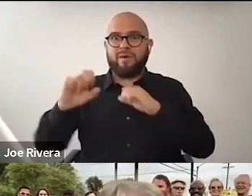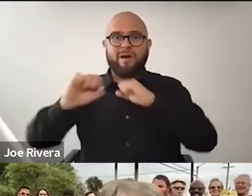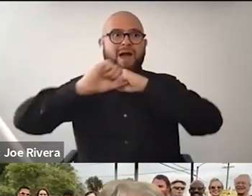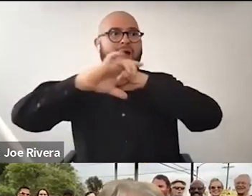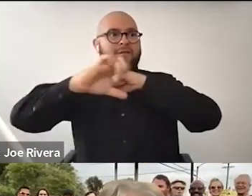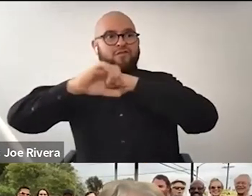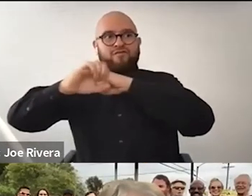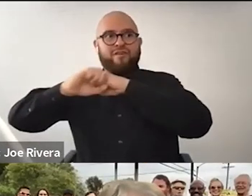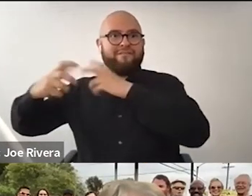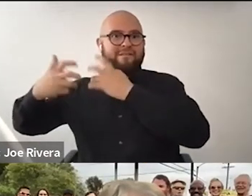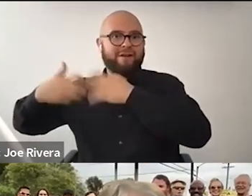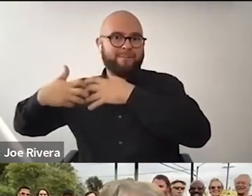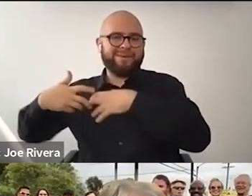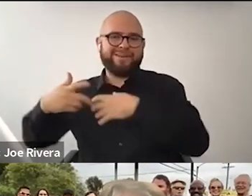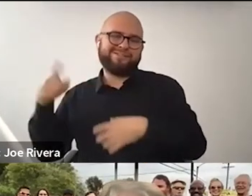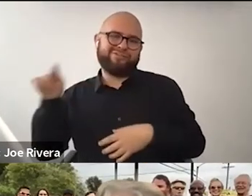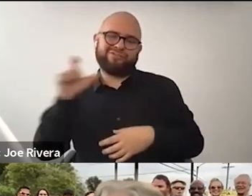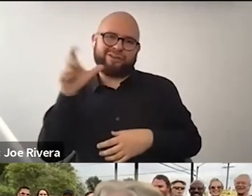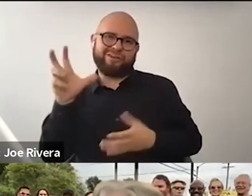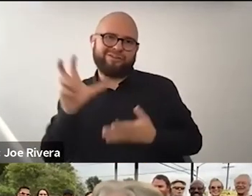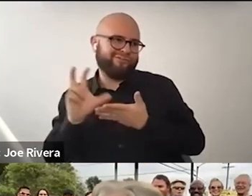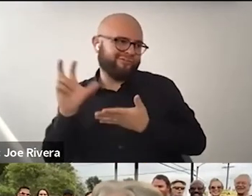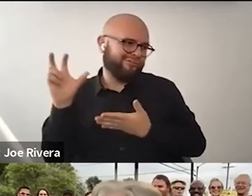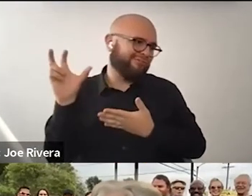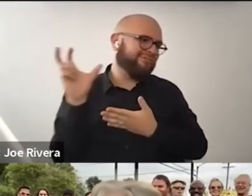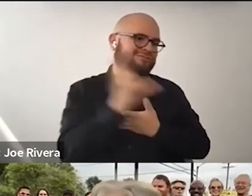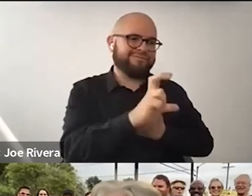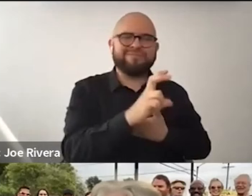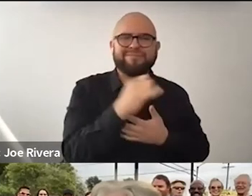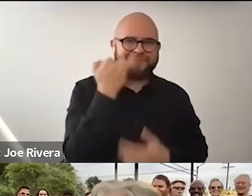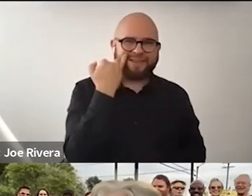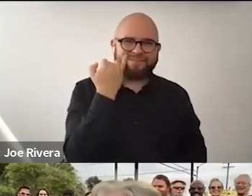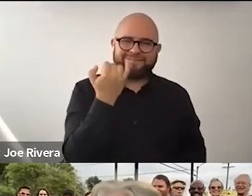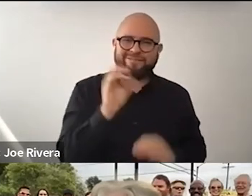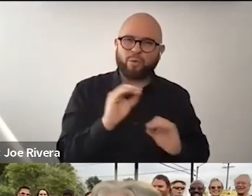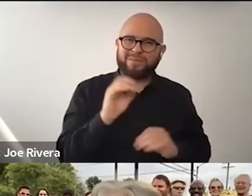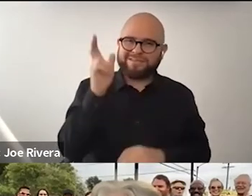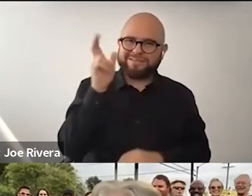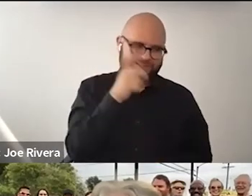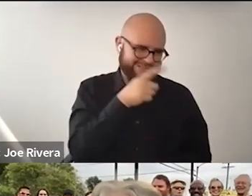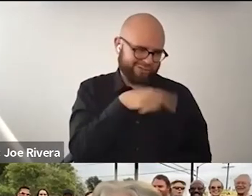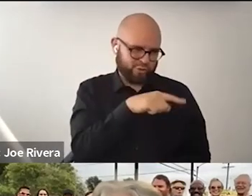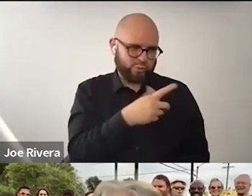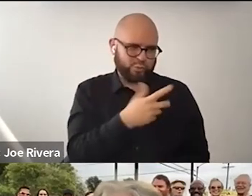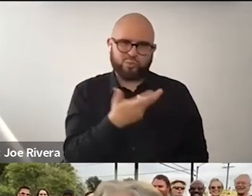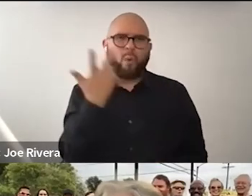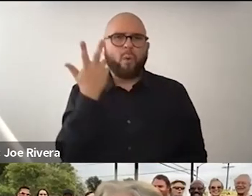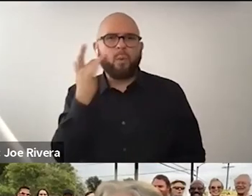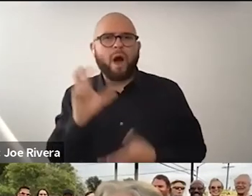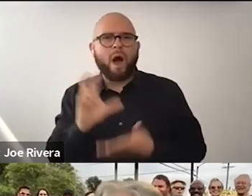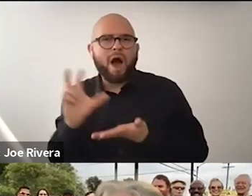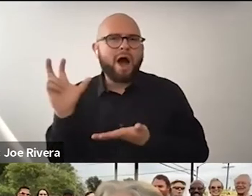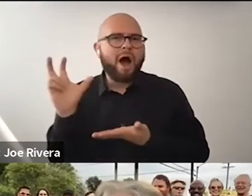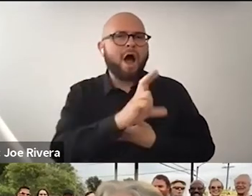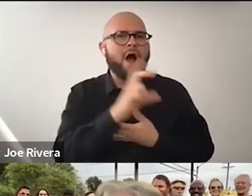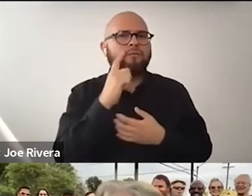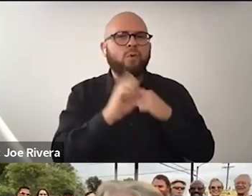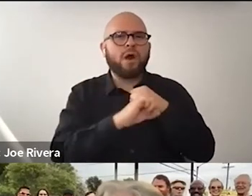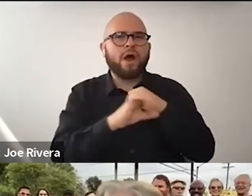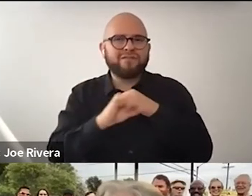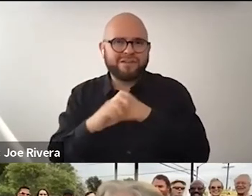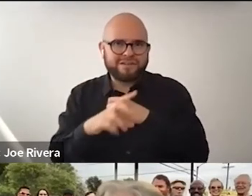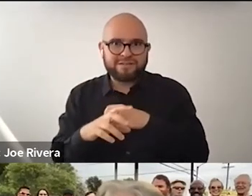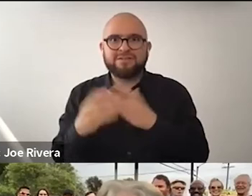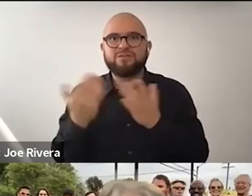companies that are not having any viewers or listeners. And with DSPs growing and Spotify and all those numbers going away,